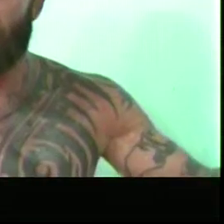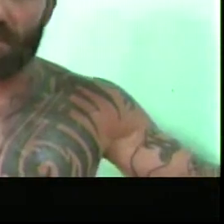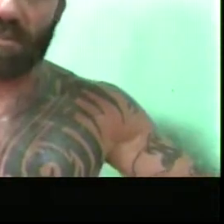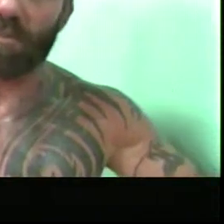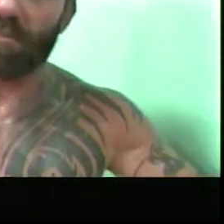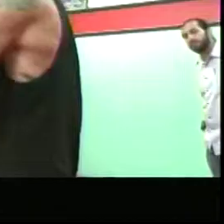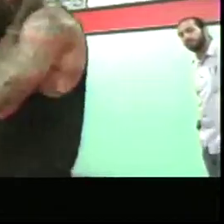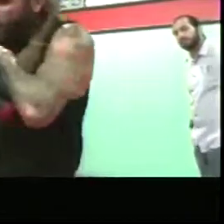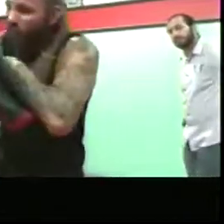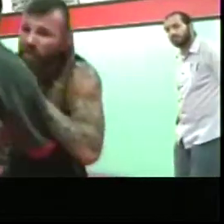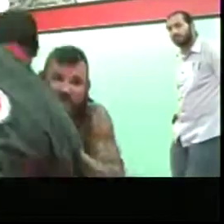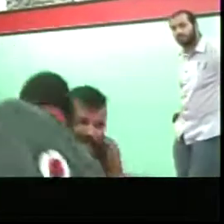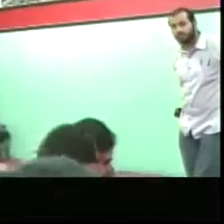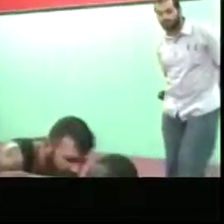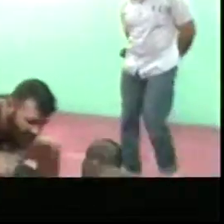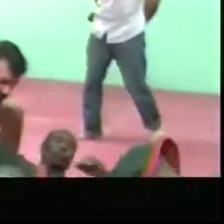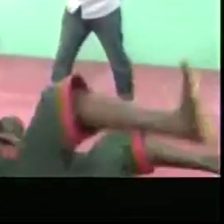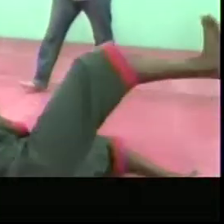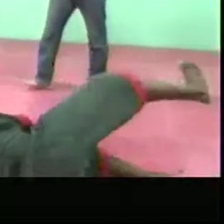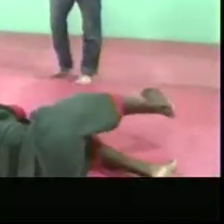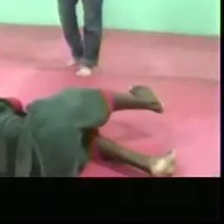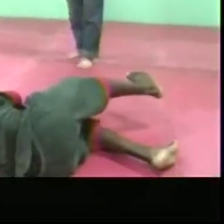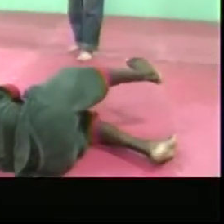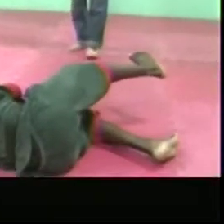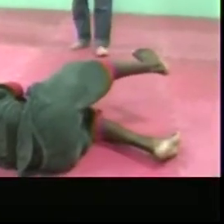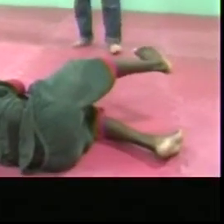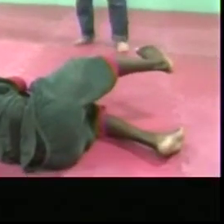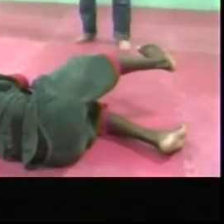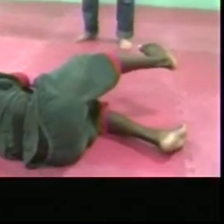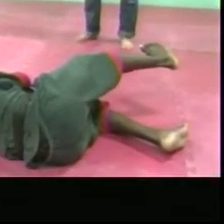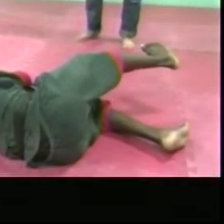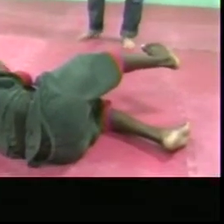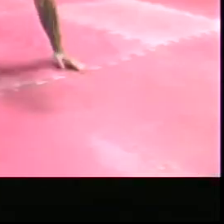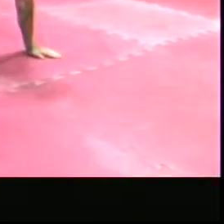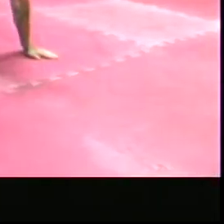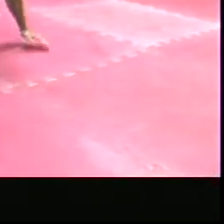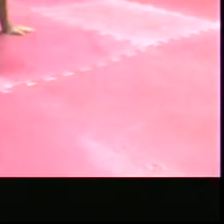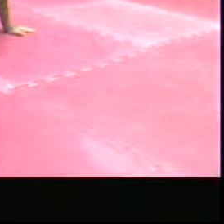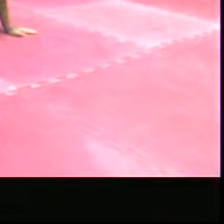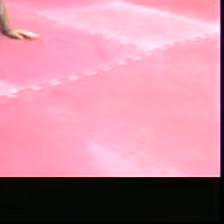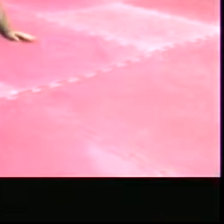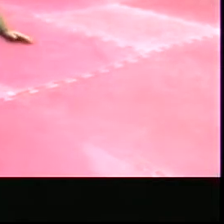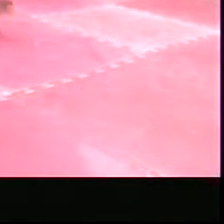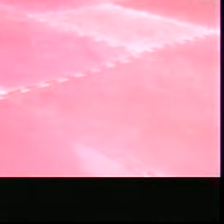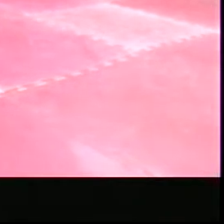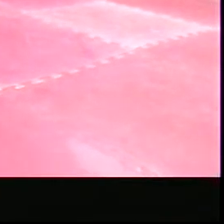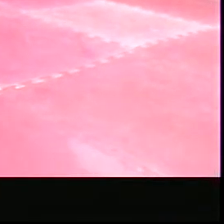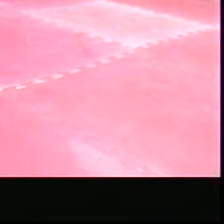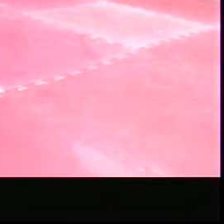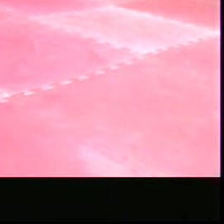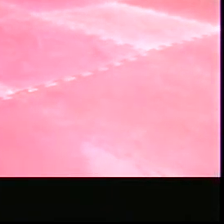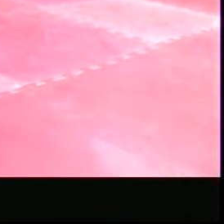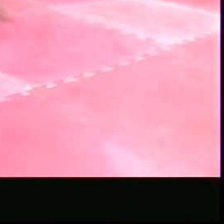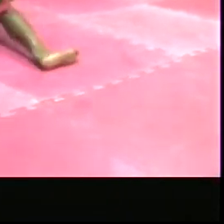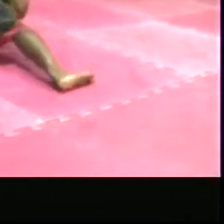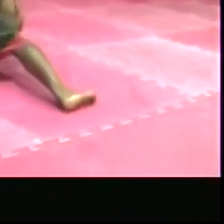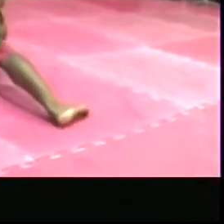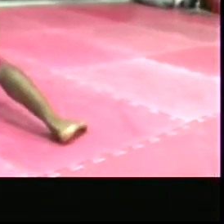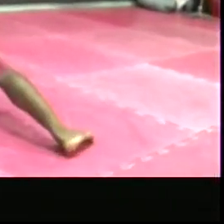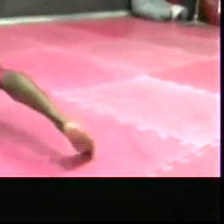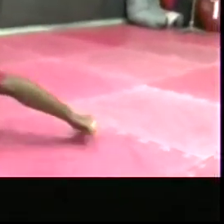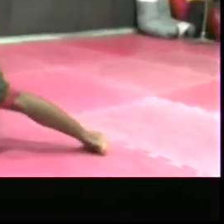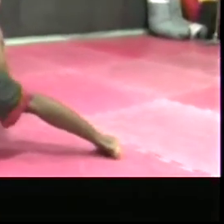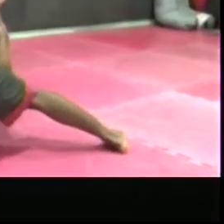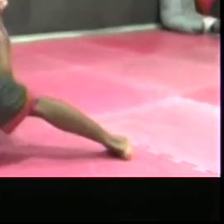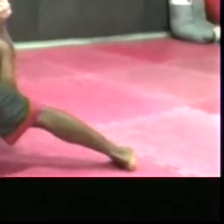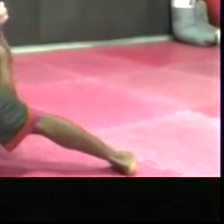a professional MMA fighter and 4-time world champion kickboxer. So, stopped in here, had a